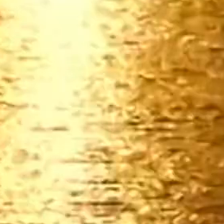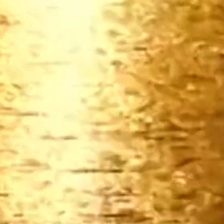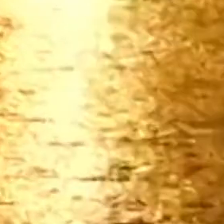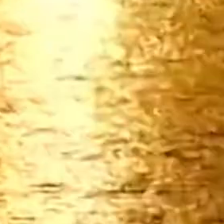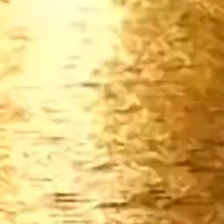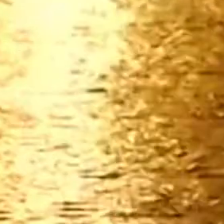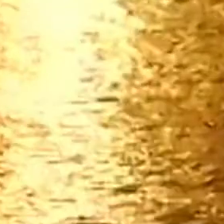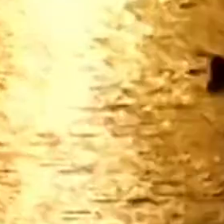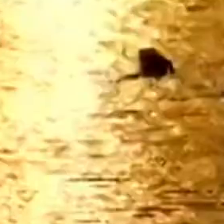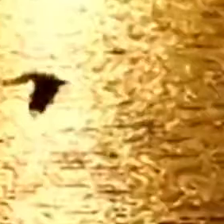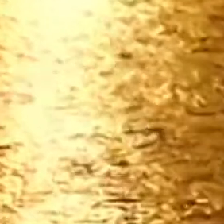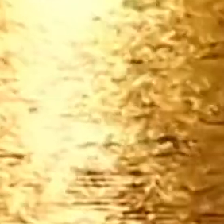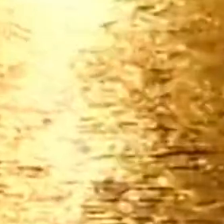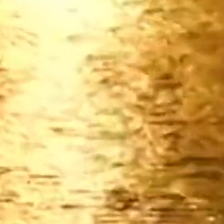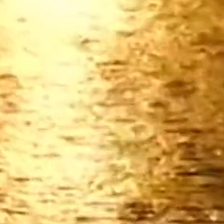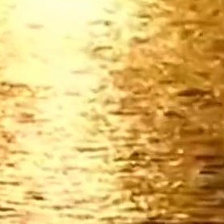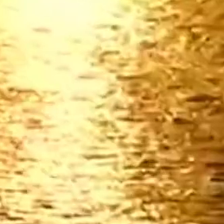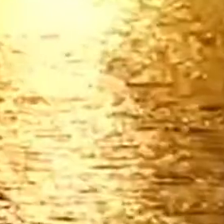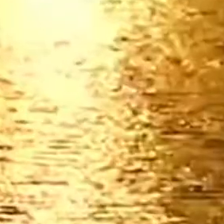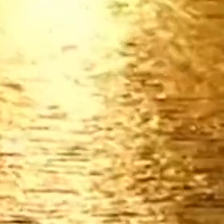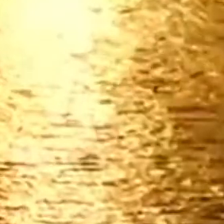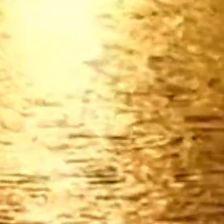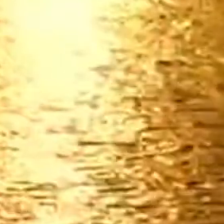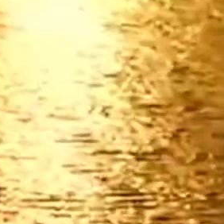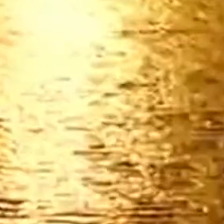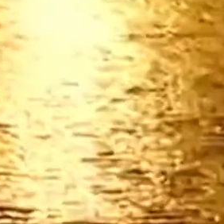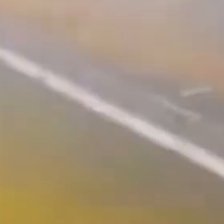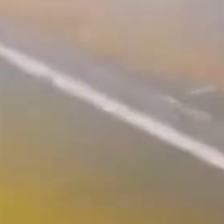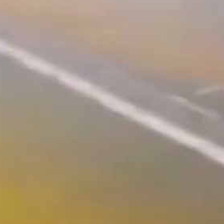this is your best destination.